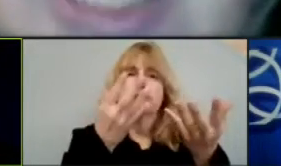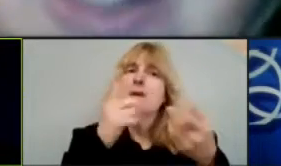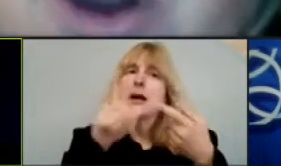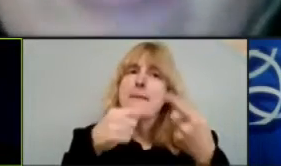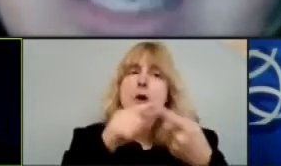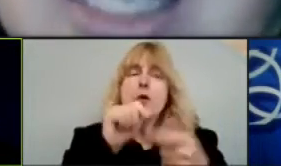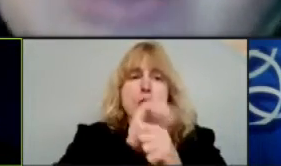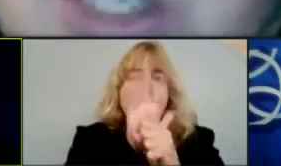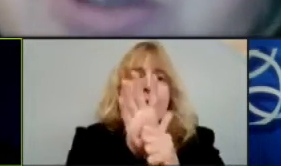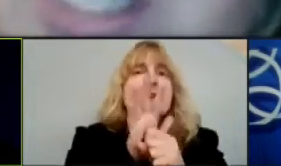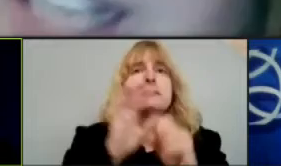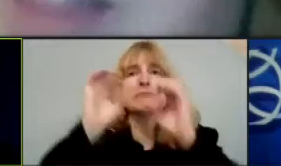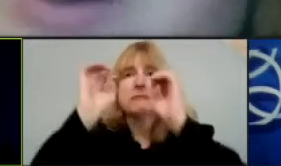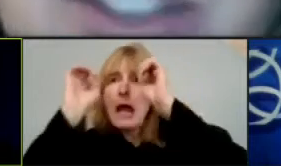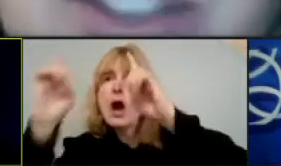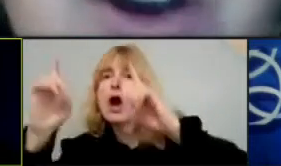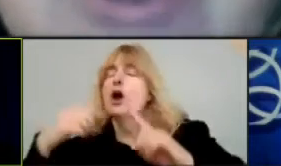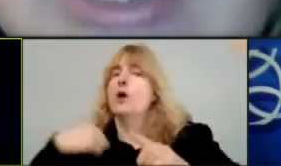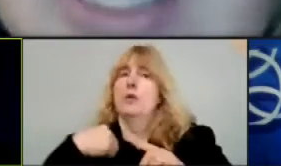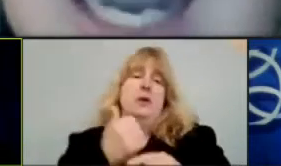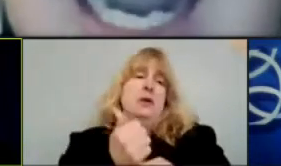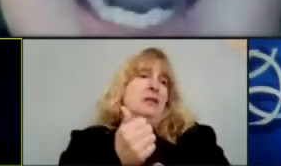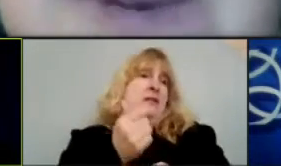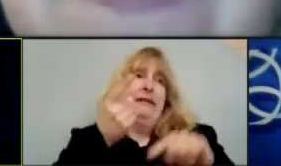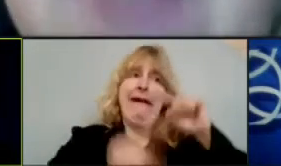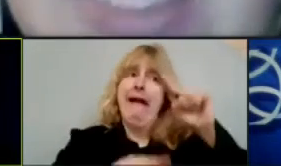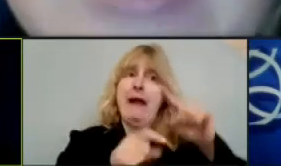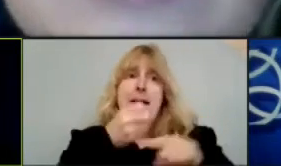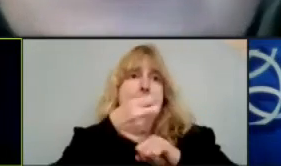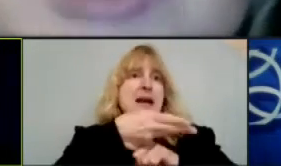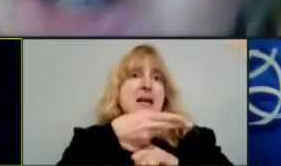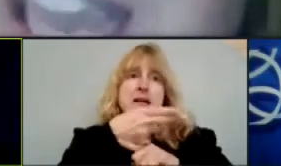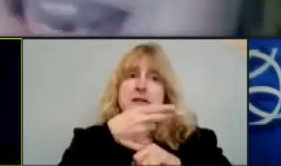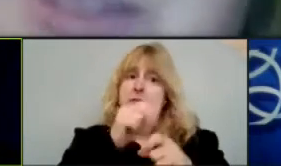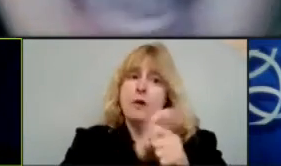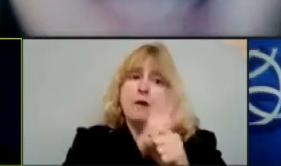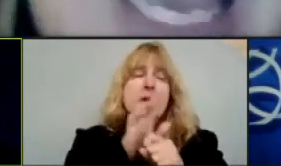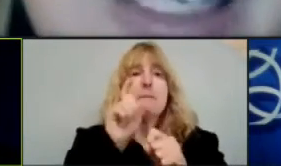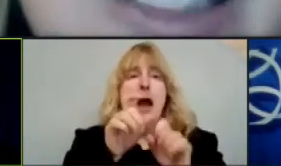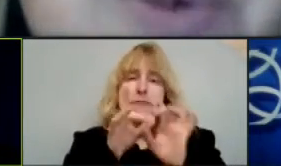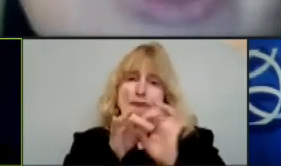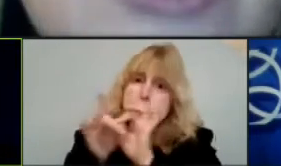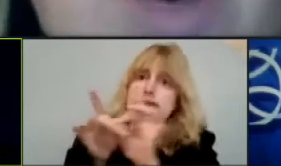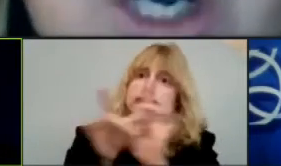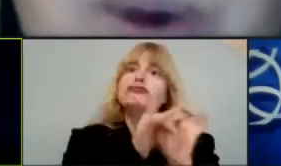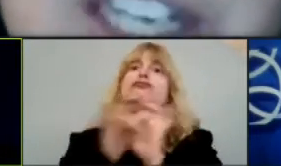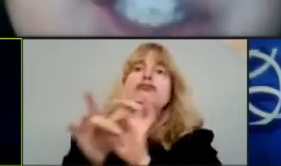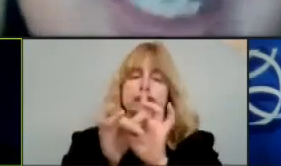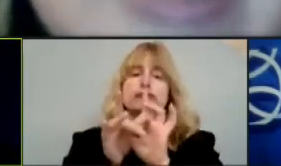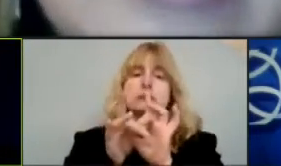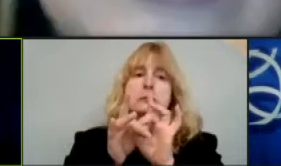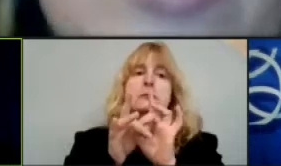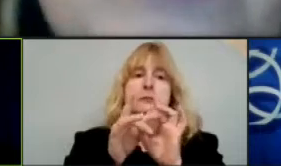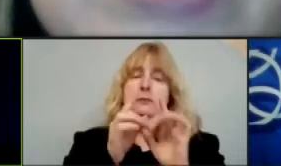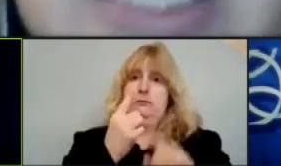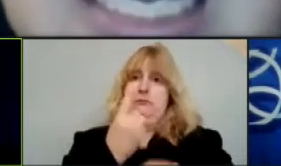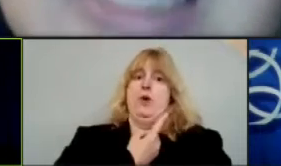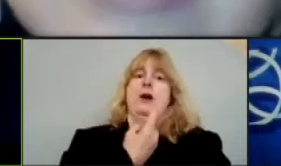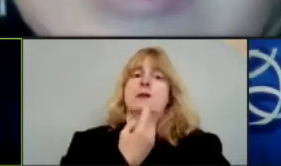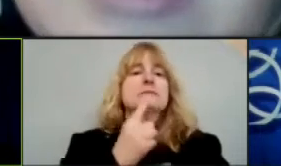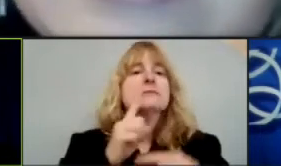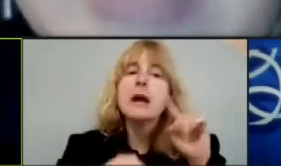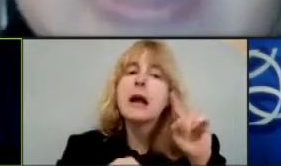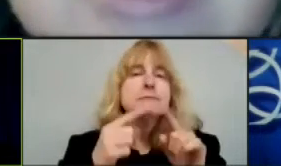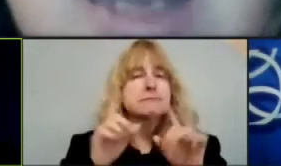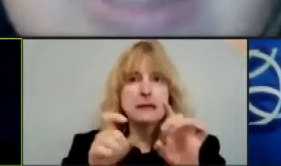win against COVID unless we do it together. So this will be your time to ask experts your questions. So